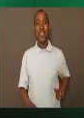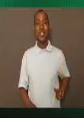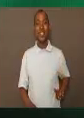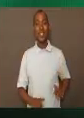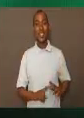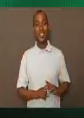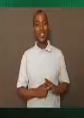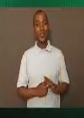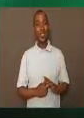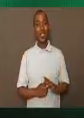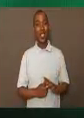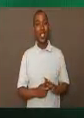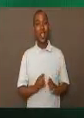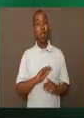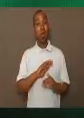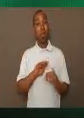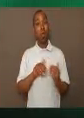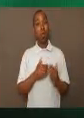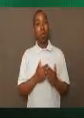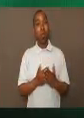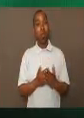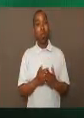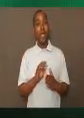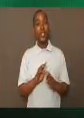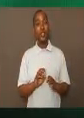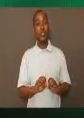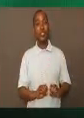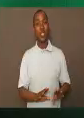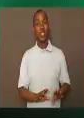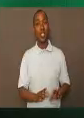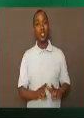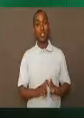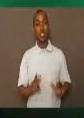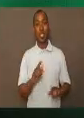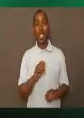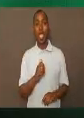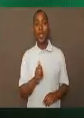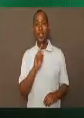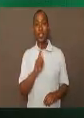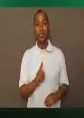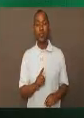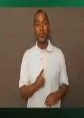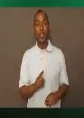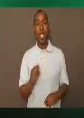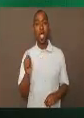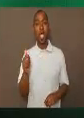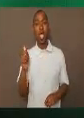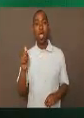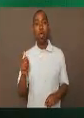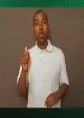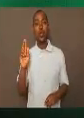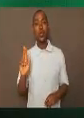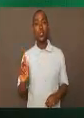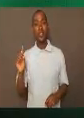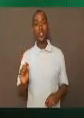the largest artery in the body. It transports oxygenated